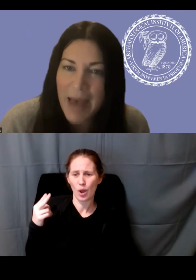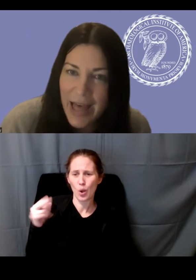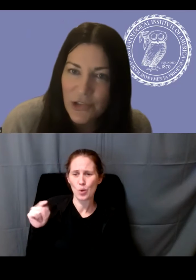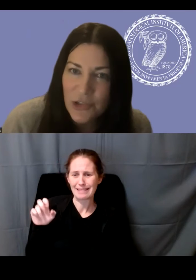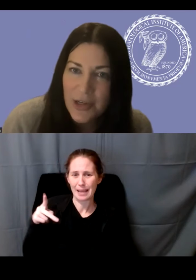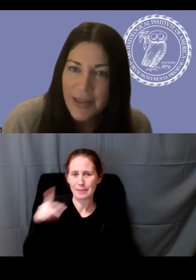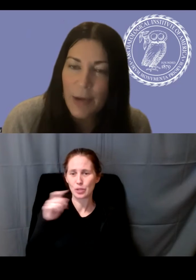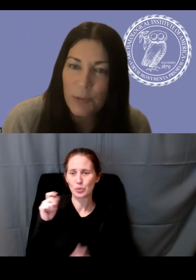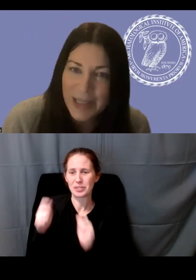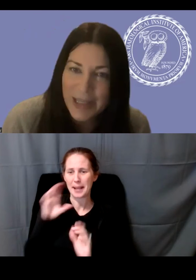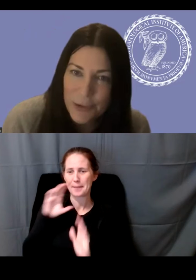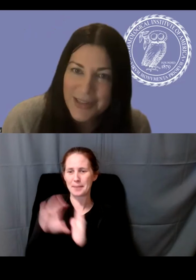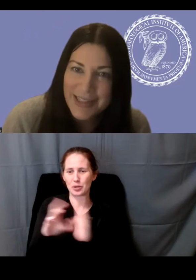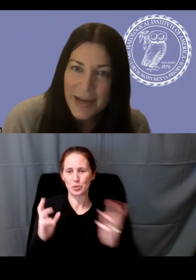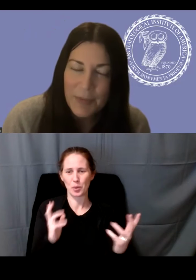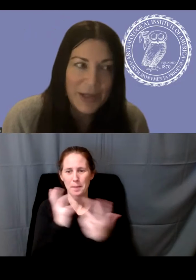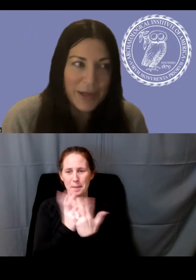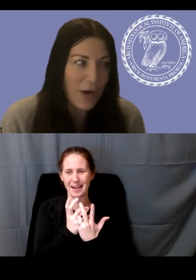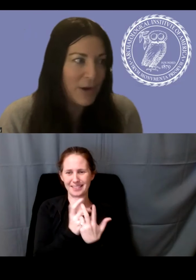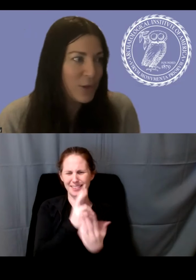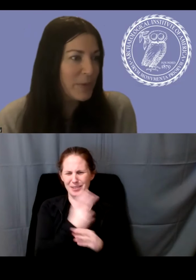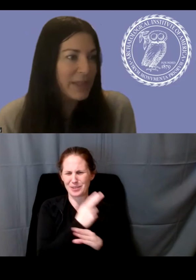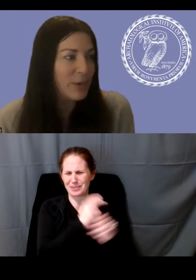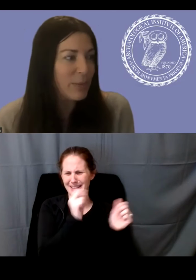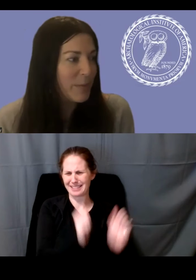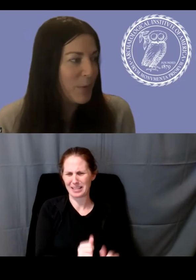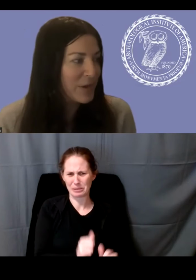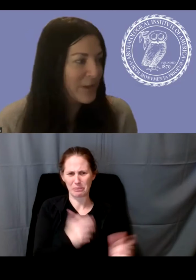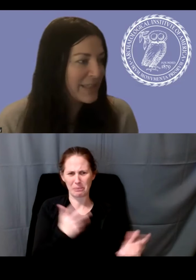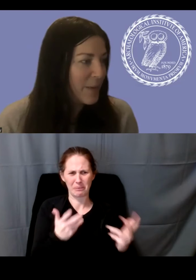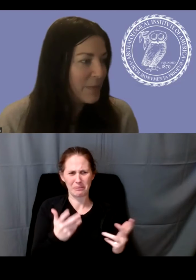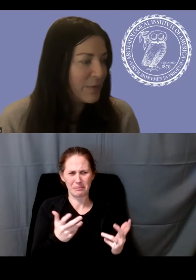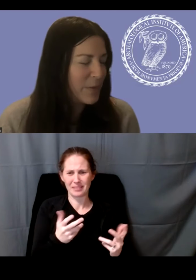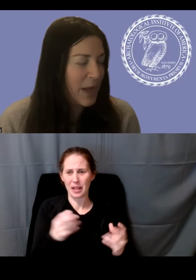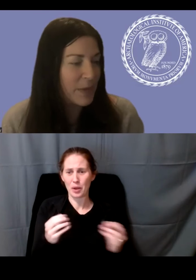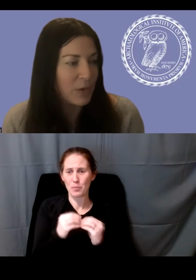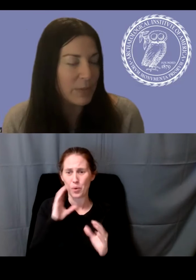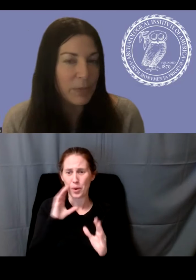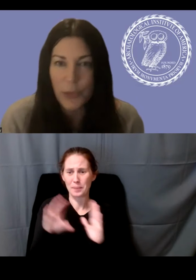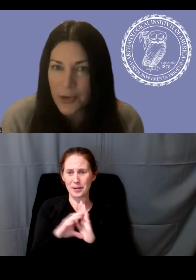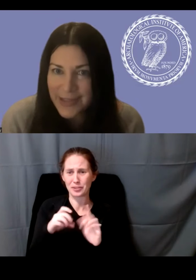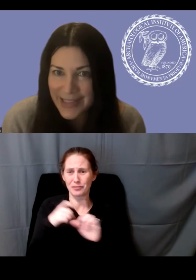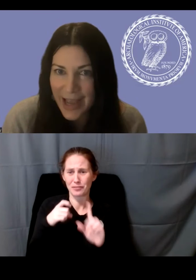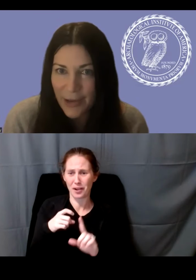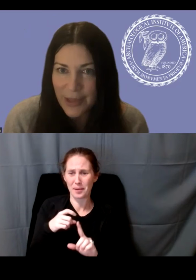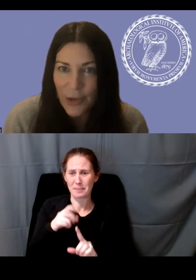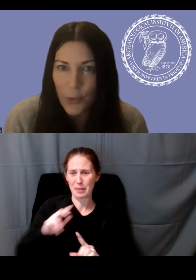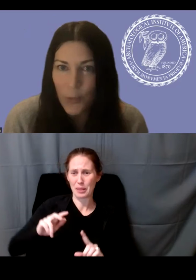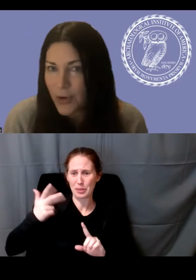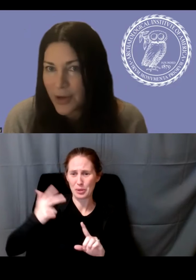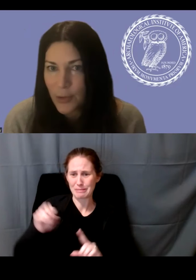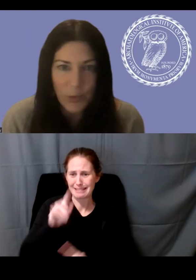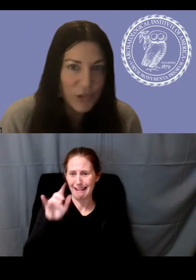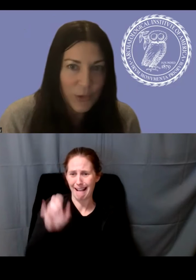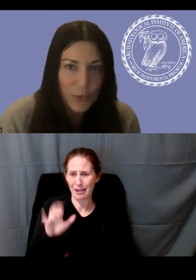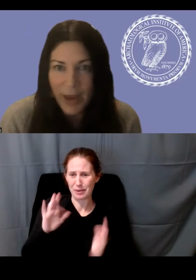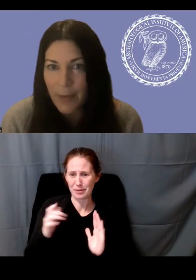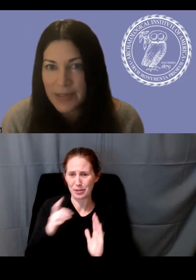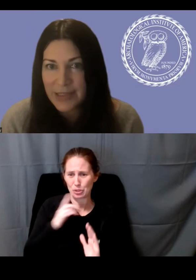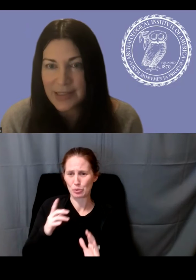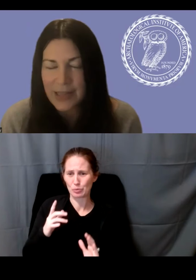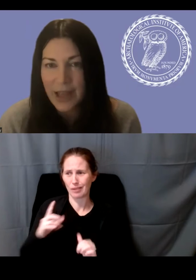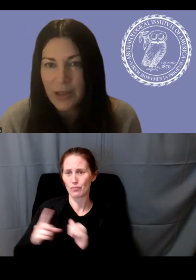to match that reuse. Arguably, there were more portraits coming from an Amenhotep III style than there were an